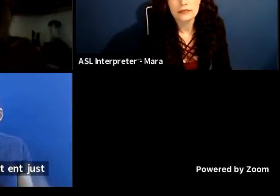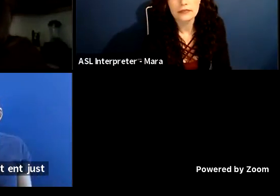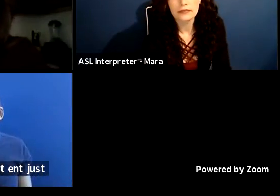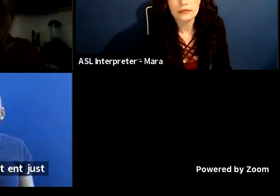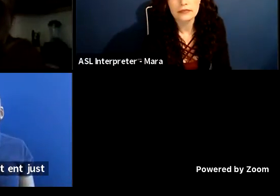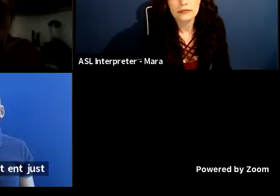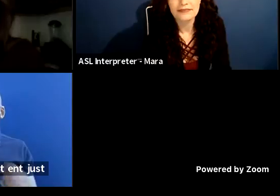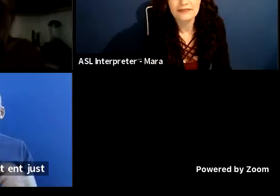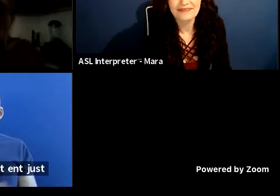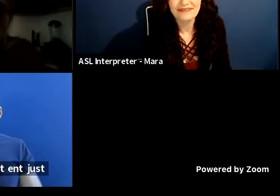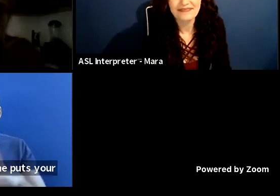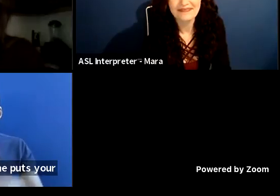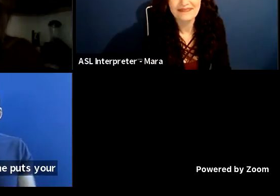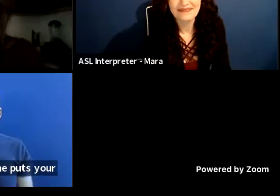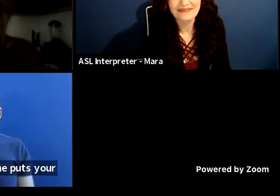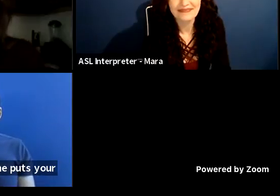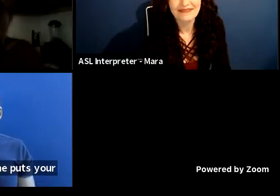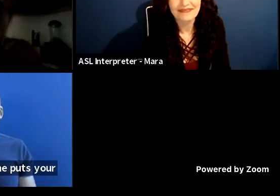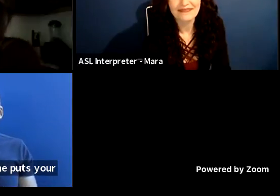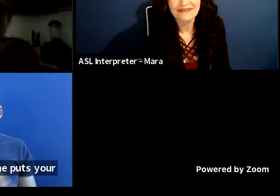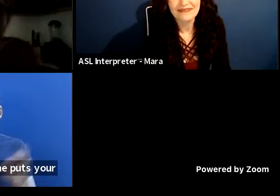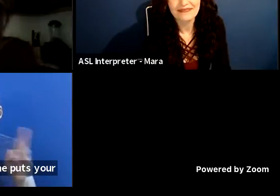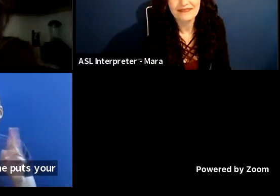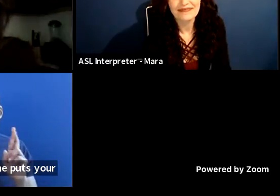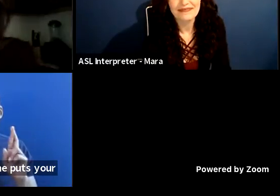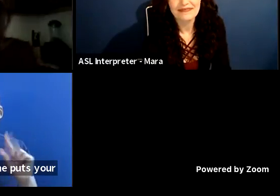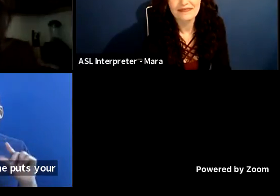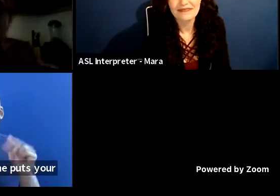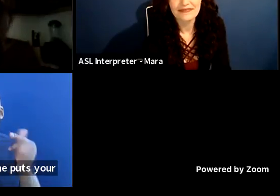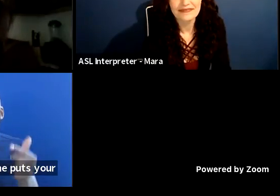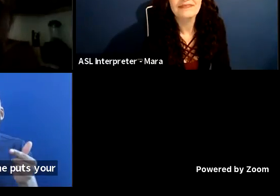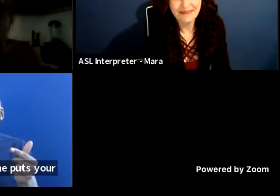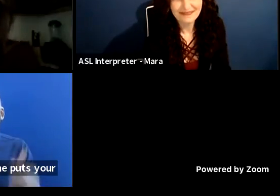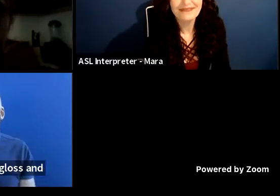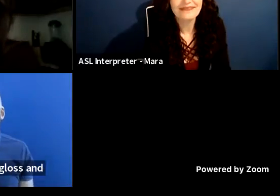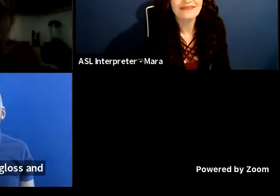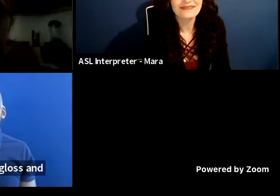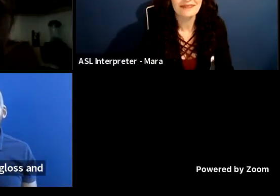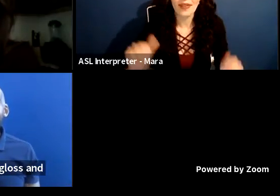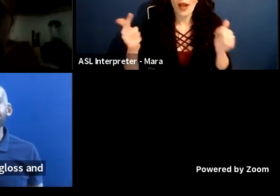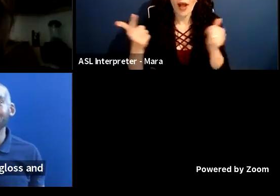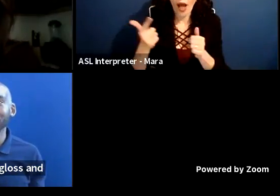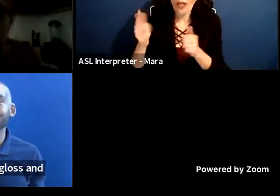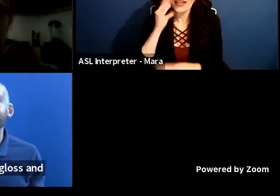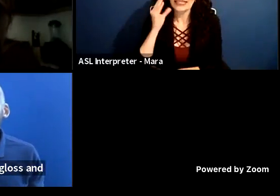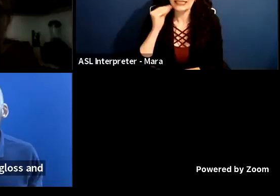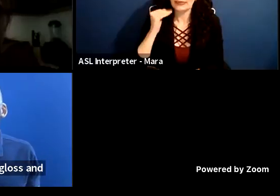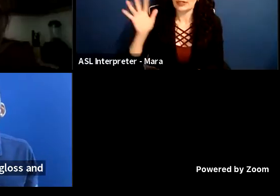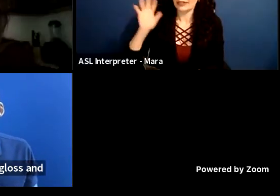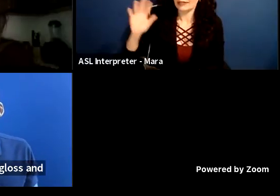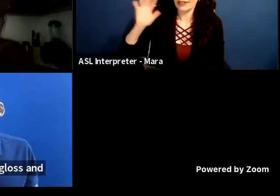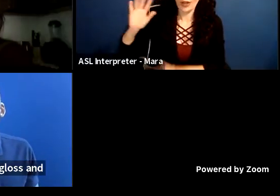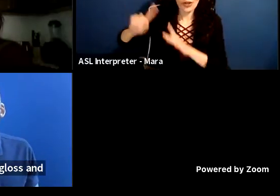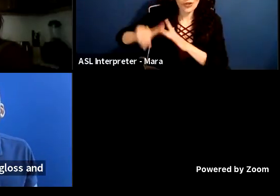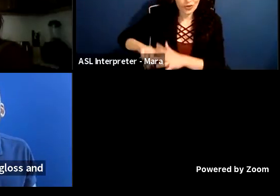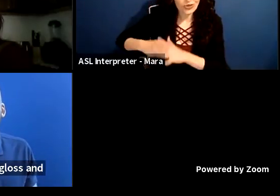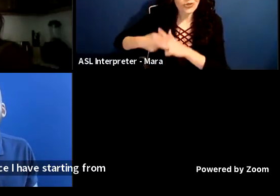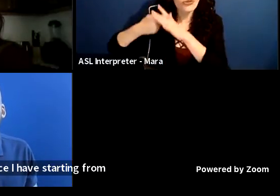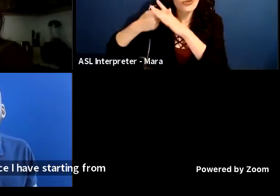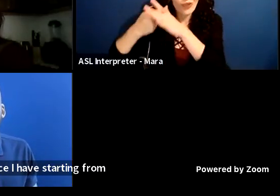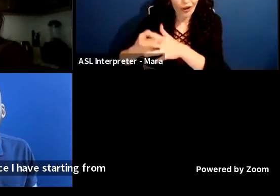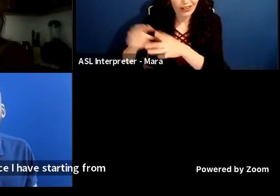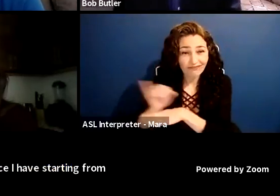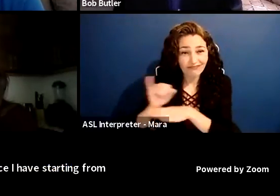it on. All the experience that I had starting at those internships has given me some perspective on what